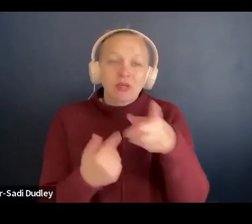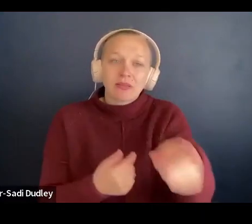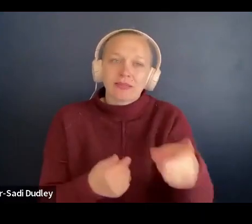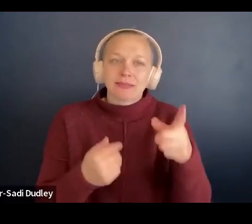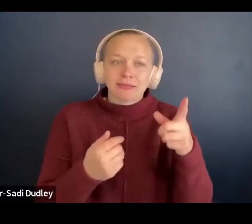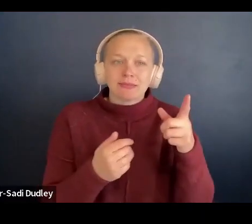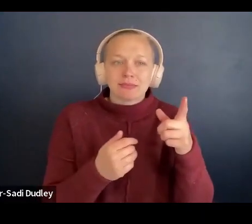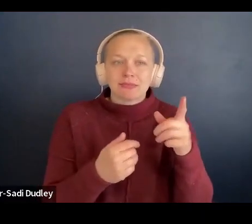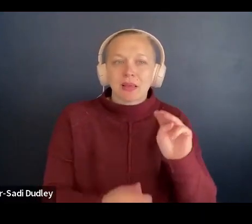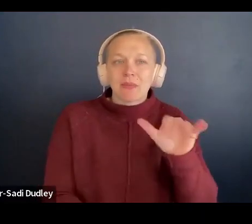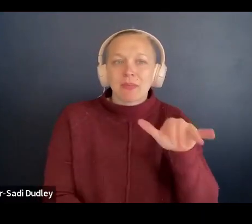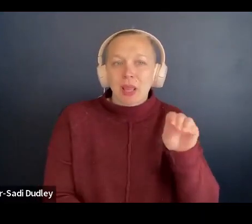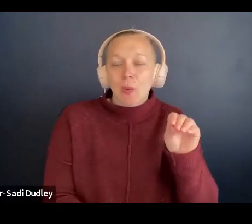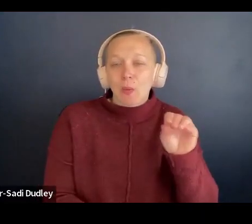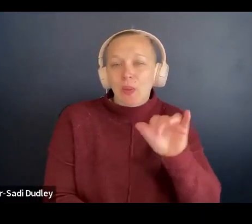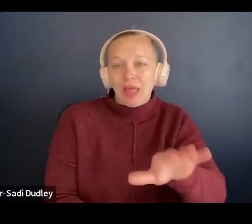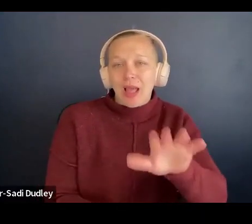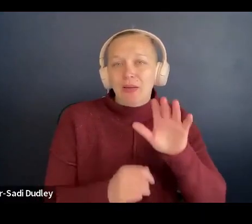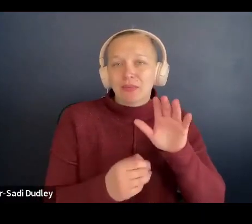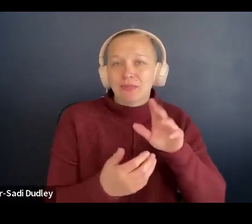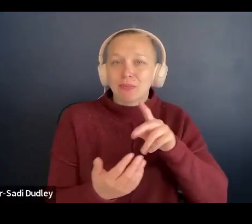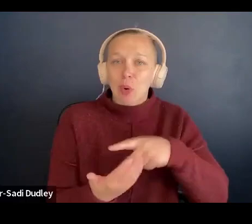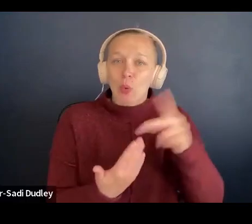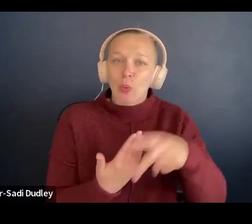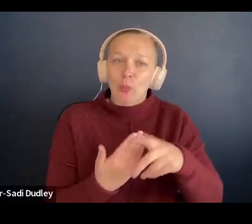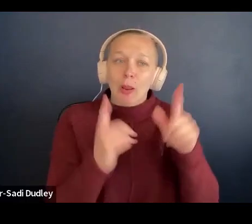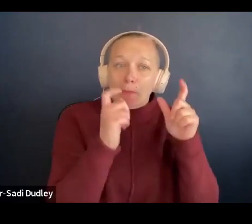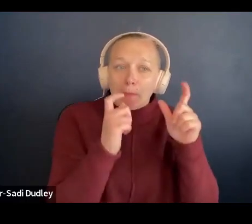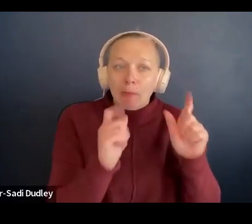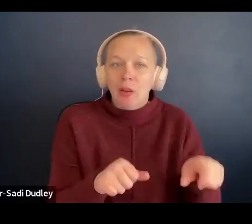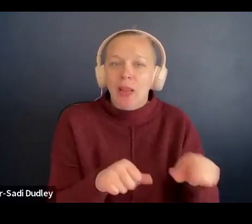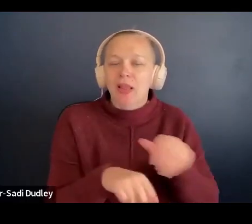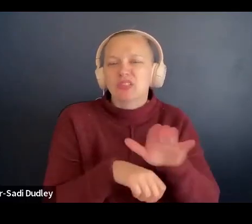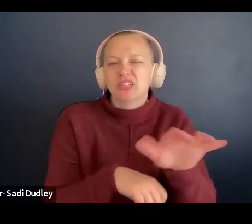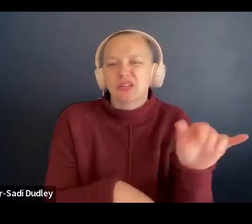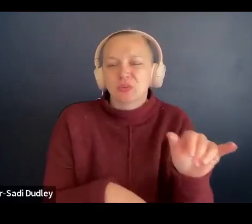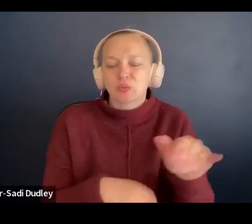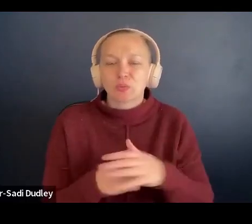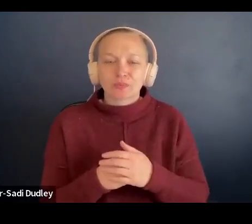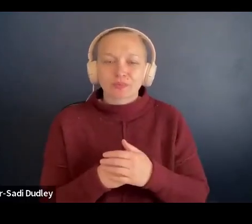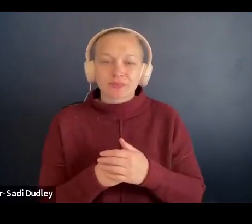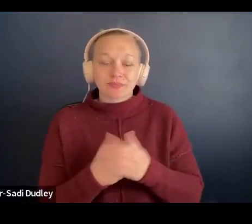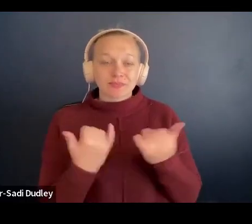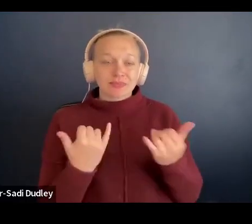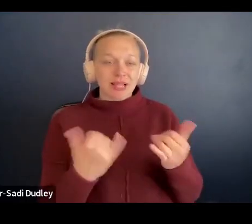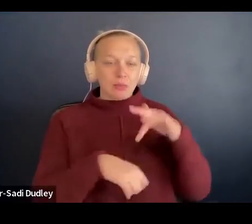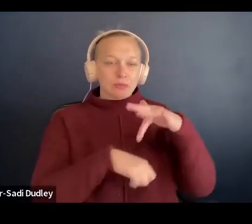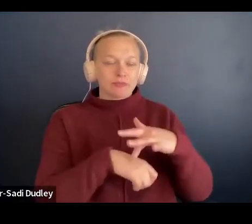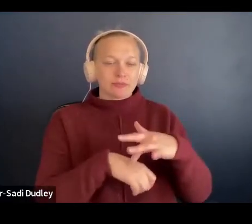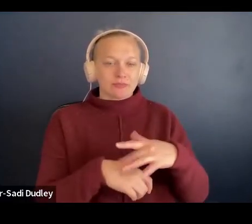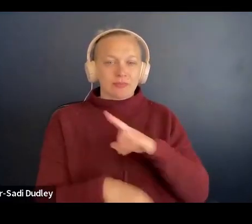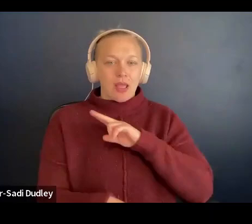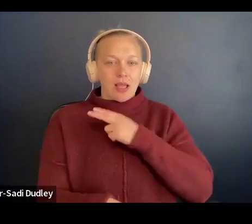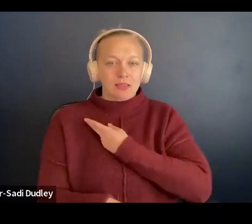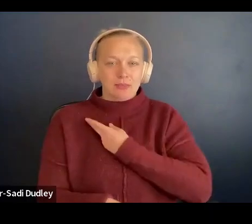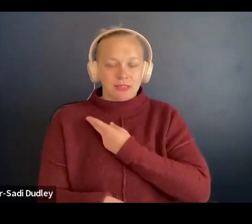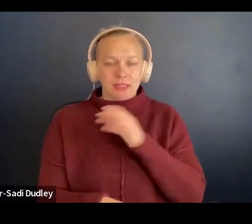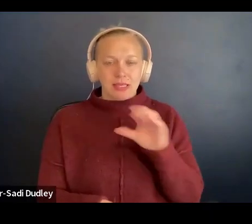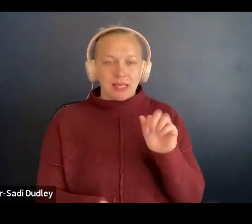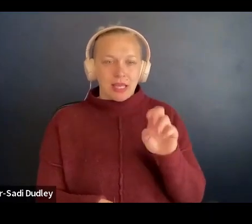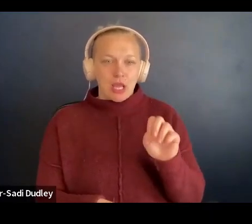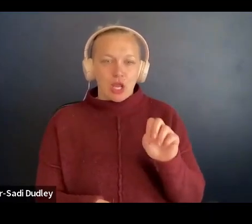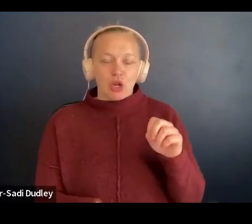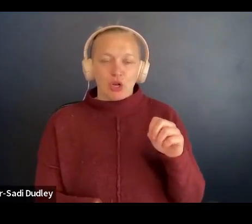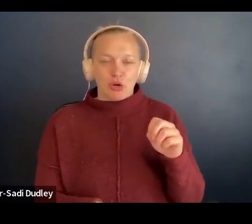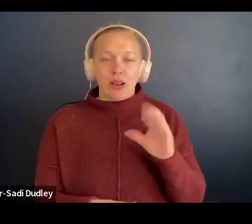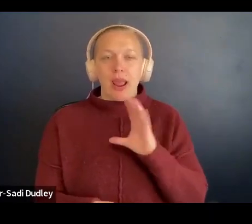Mayo program. So you can go to the next slide. So I'm going to touch on hospice and palliative care very